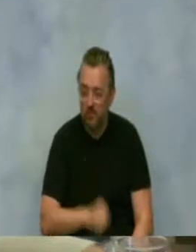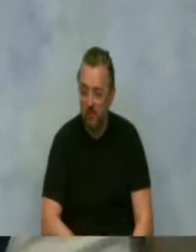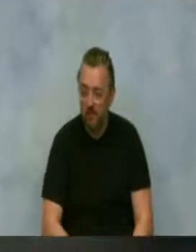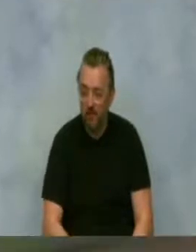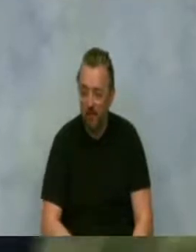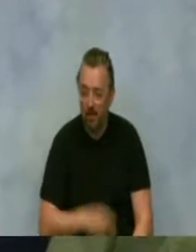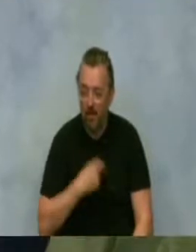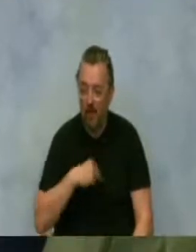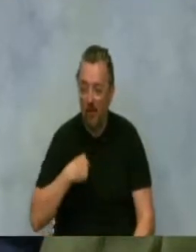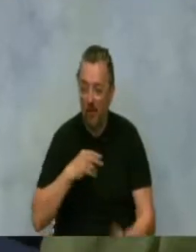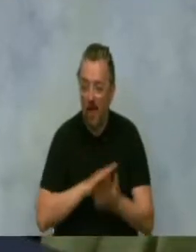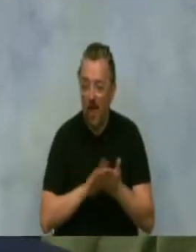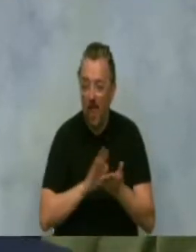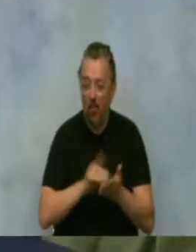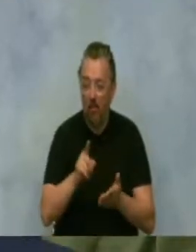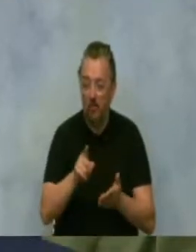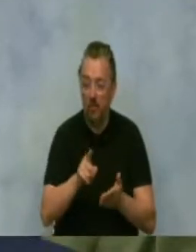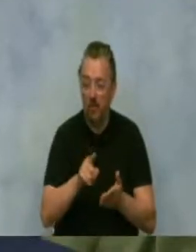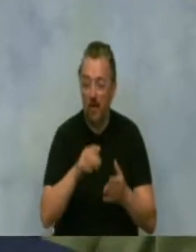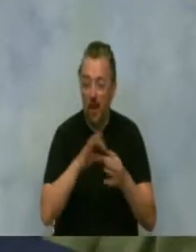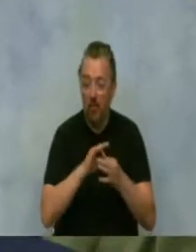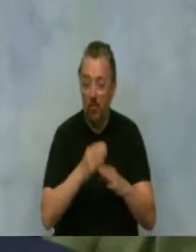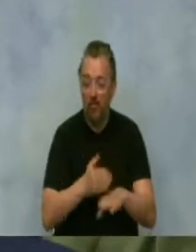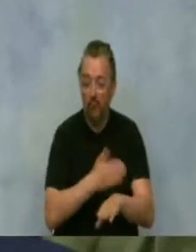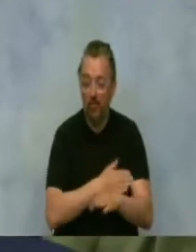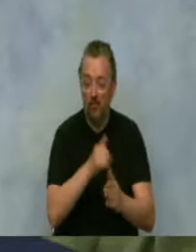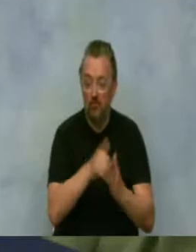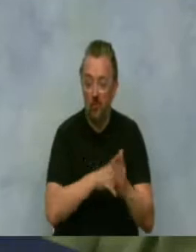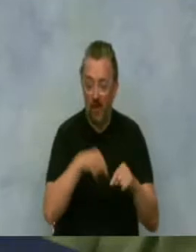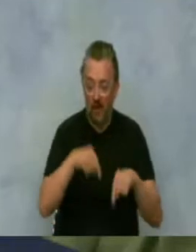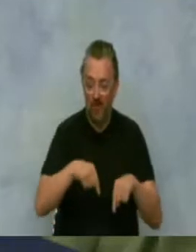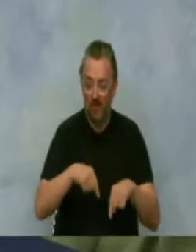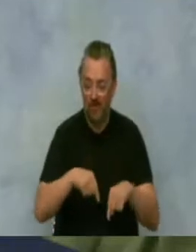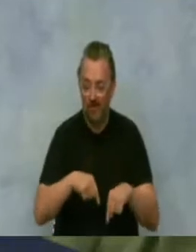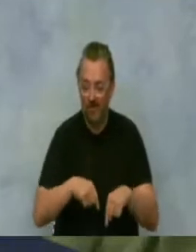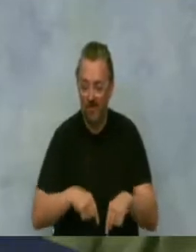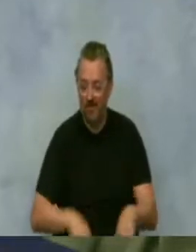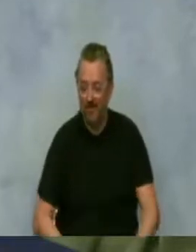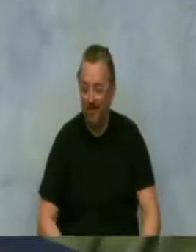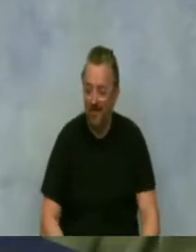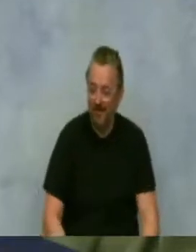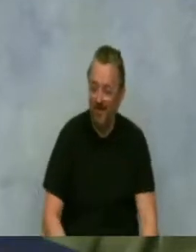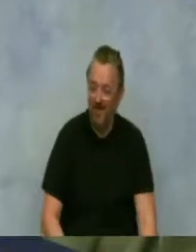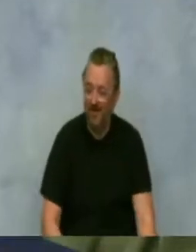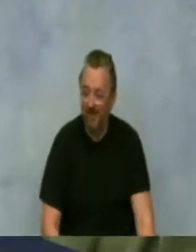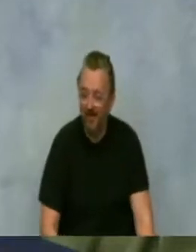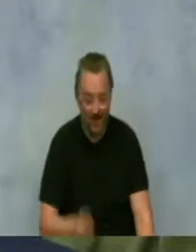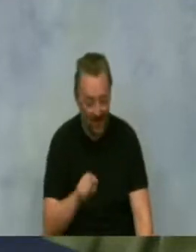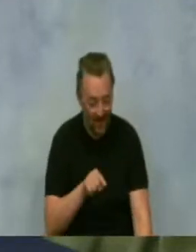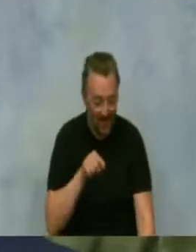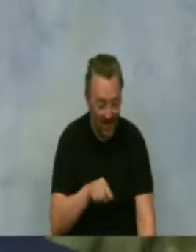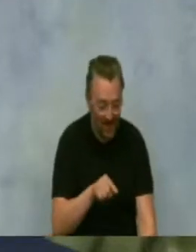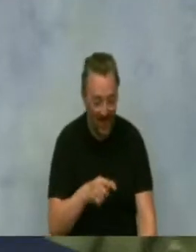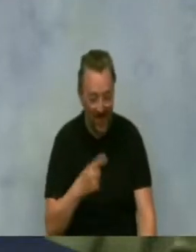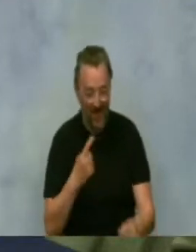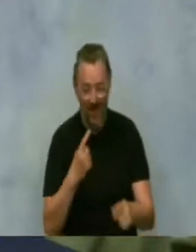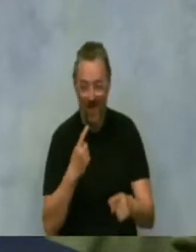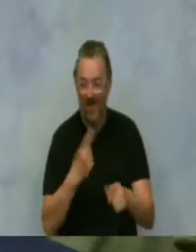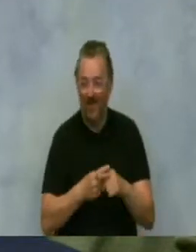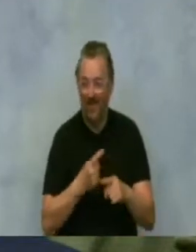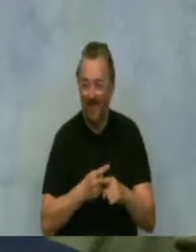Councillor Hamilton, was that in reference to the previous report or this one? This one. Okay. I'm keen. Quick off the mark there. I don't